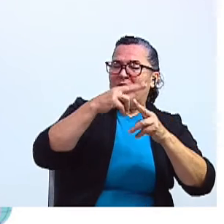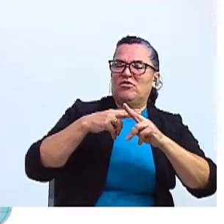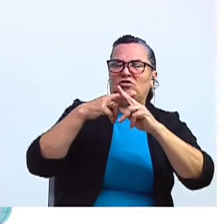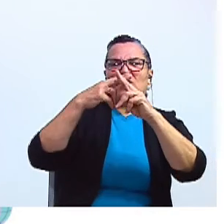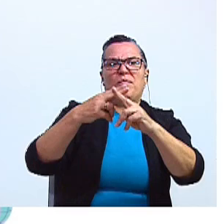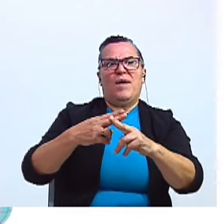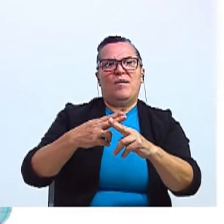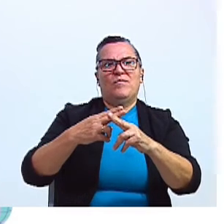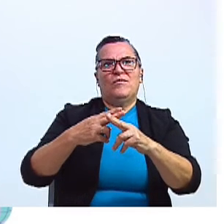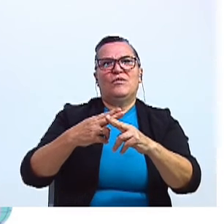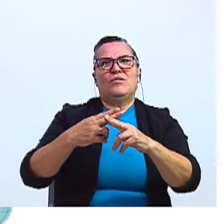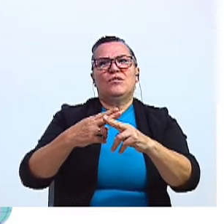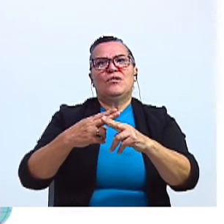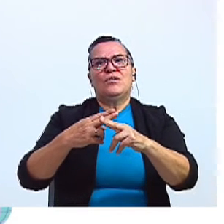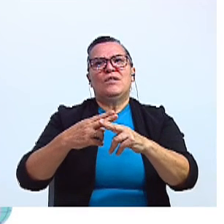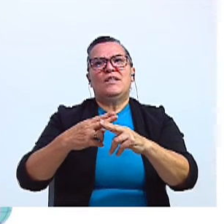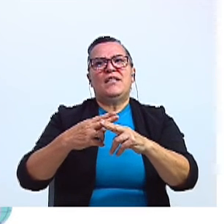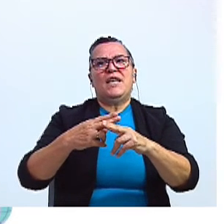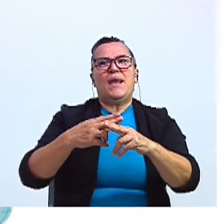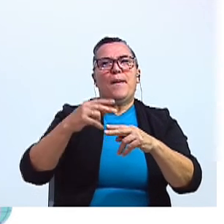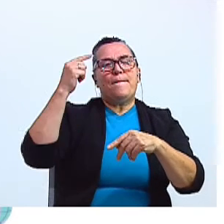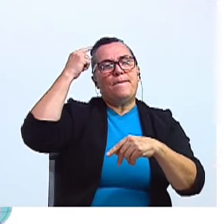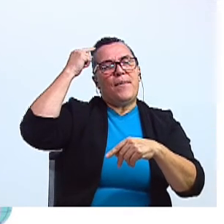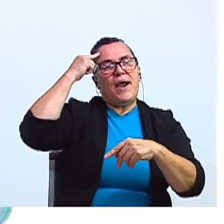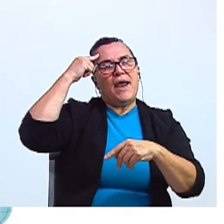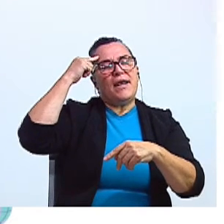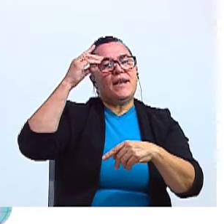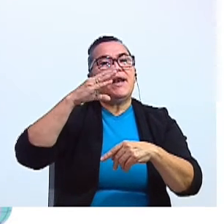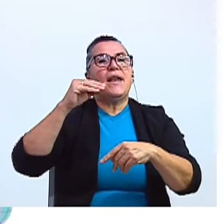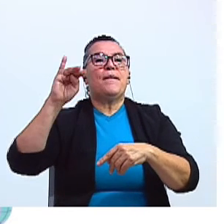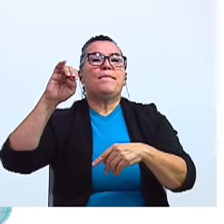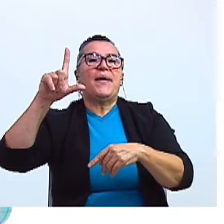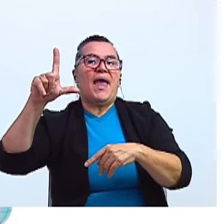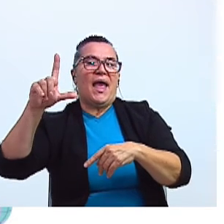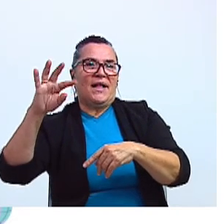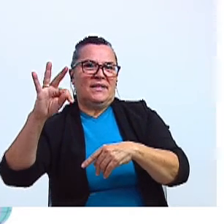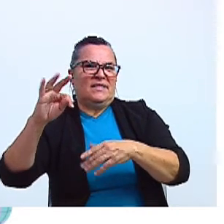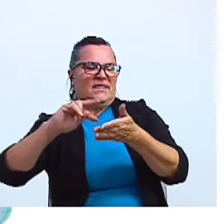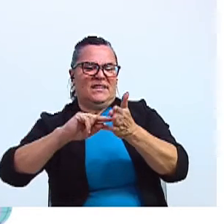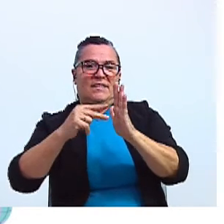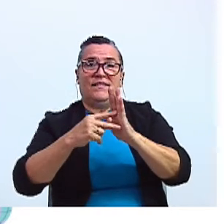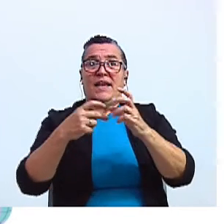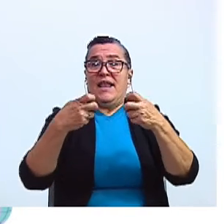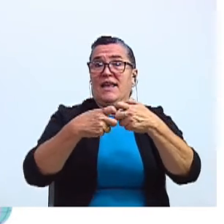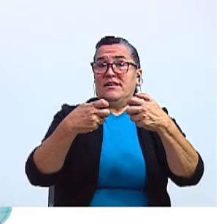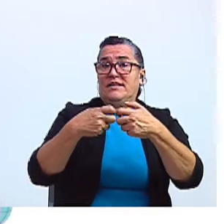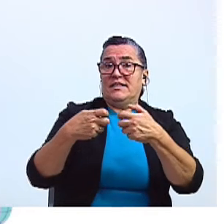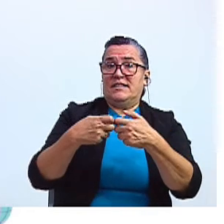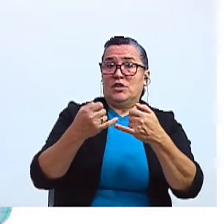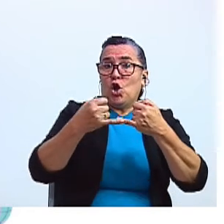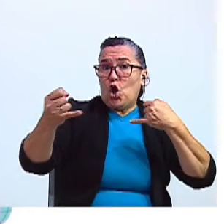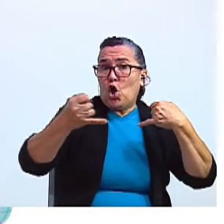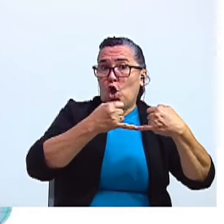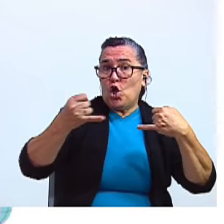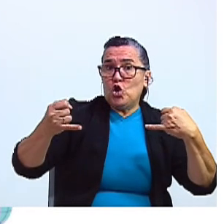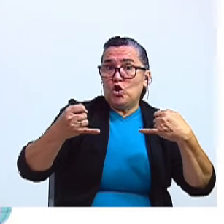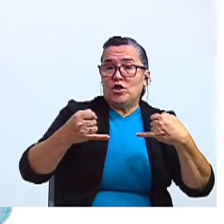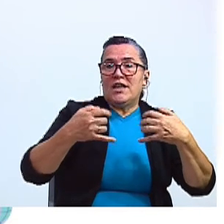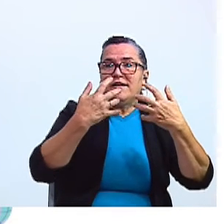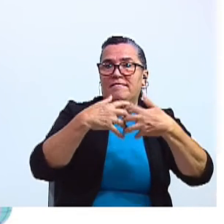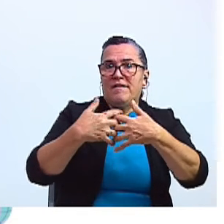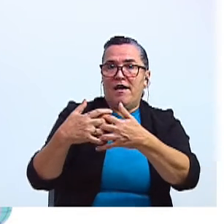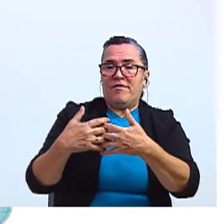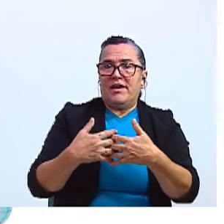the brainy belt, or TBB. The brainy belt is an electricity conductive fabric